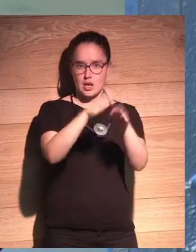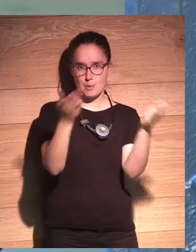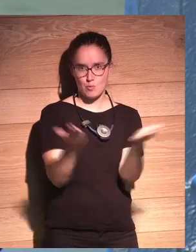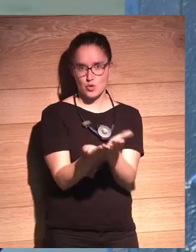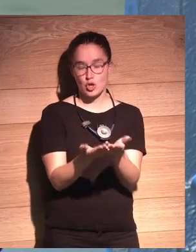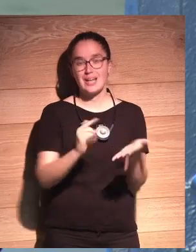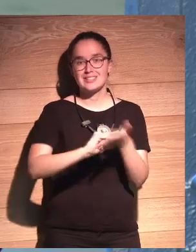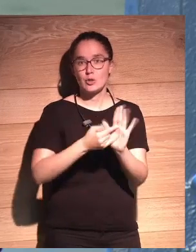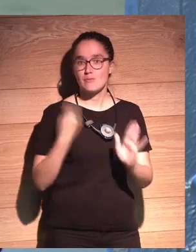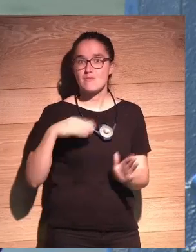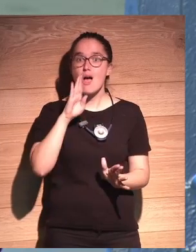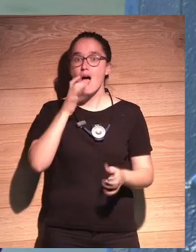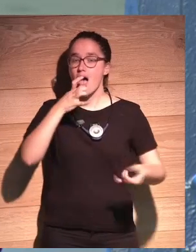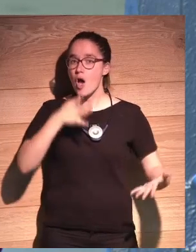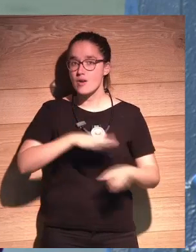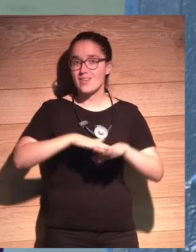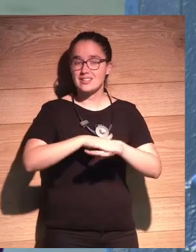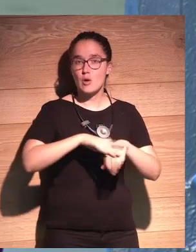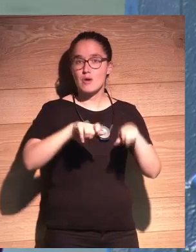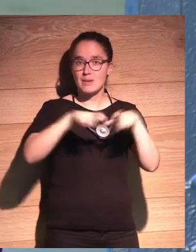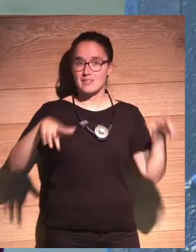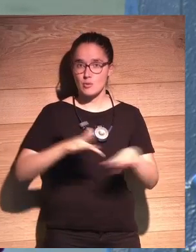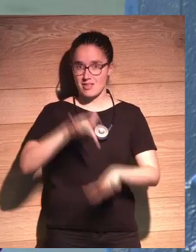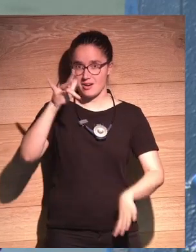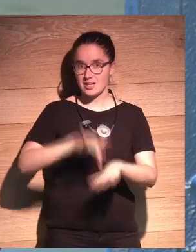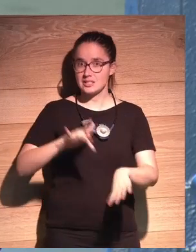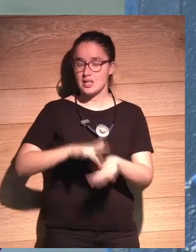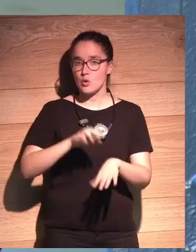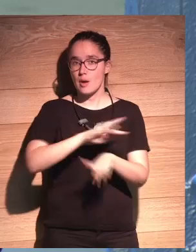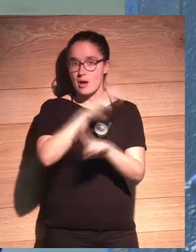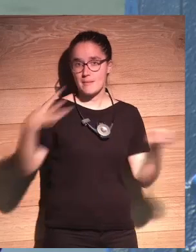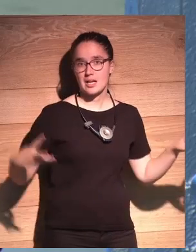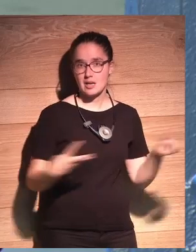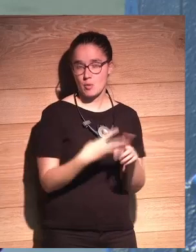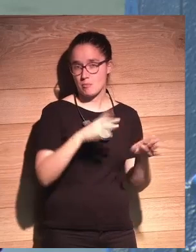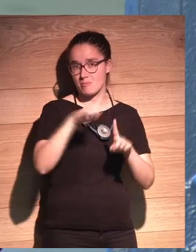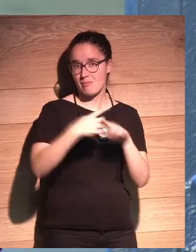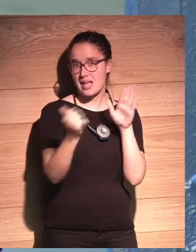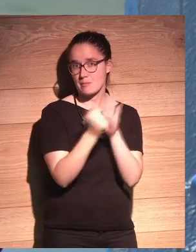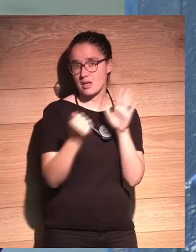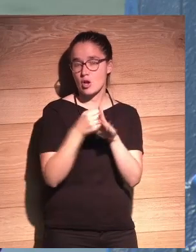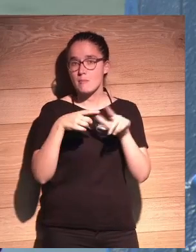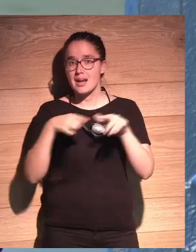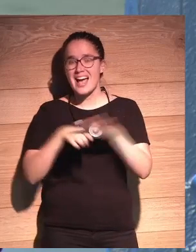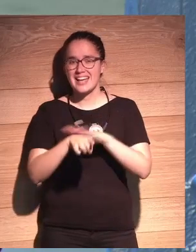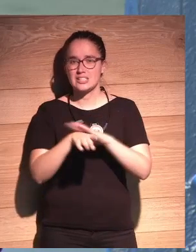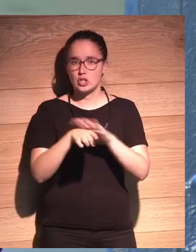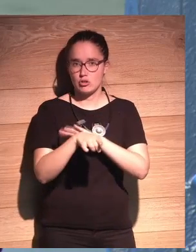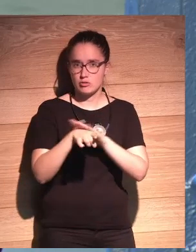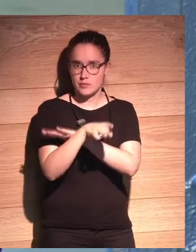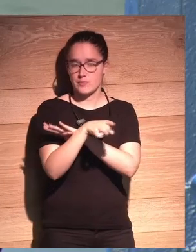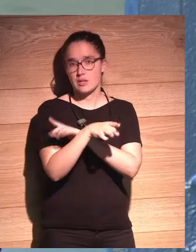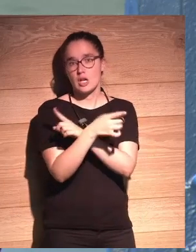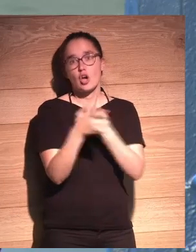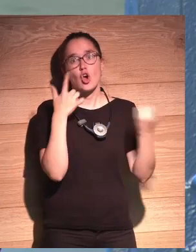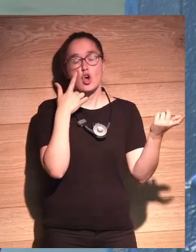entities with technology to be able to have a social impact around the world. This